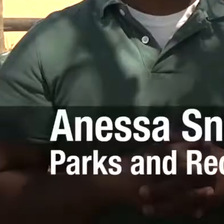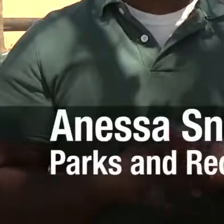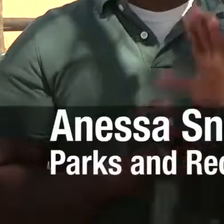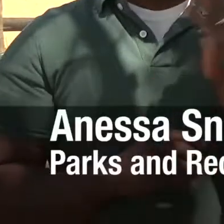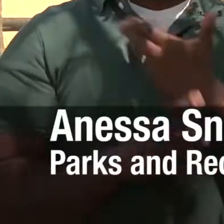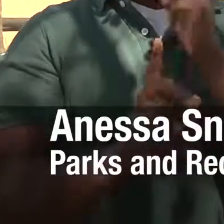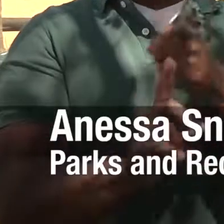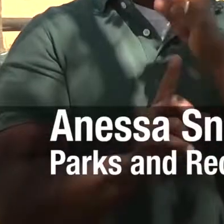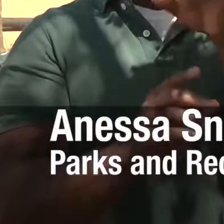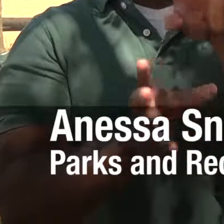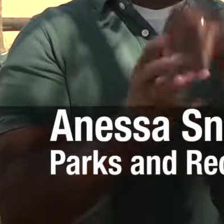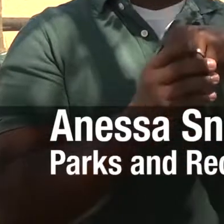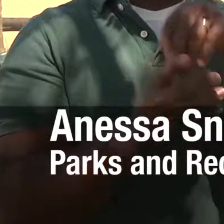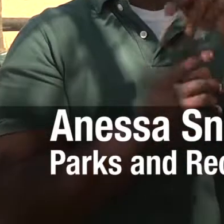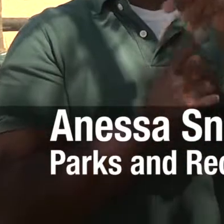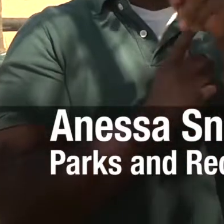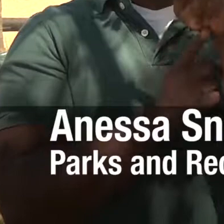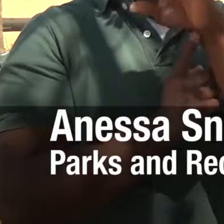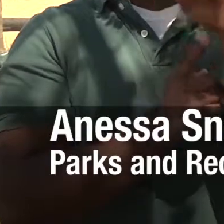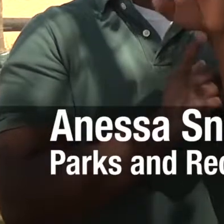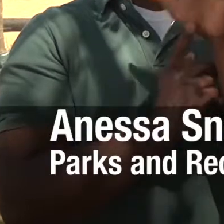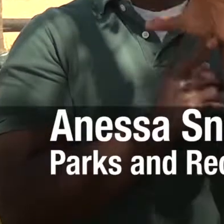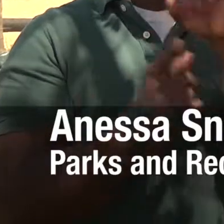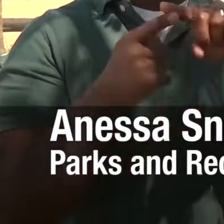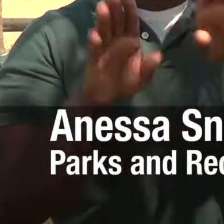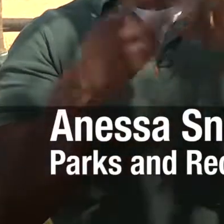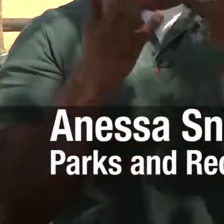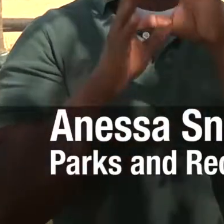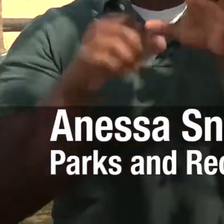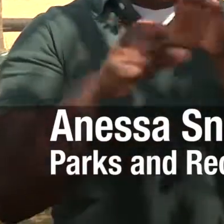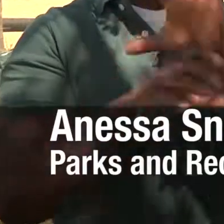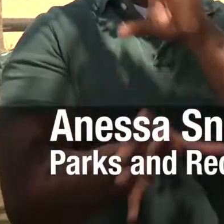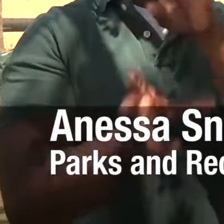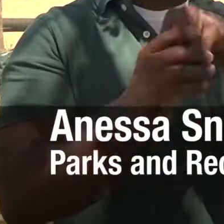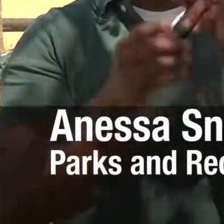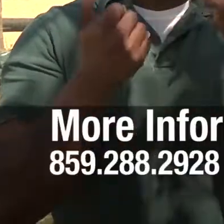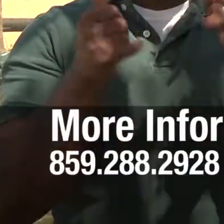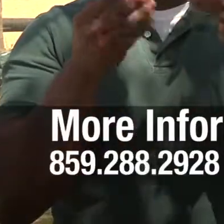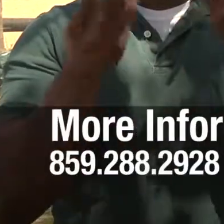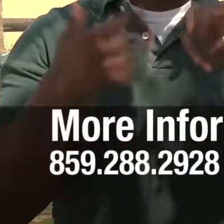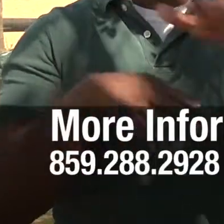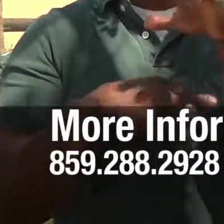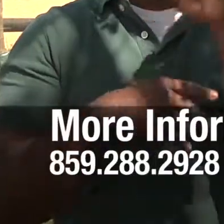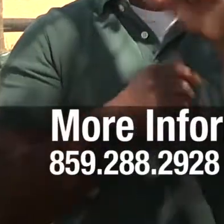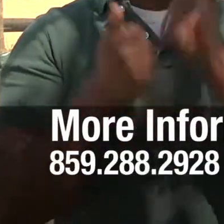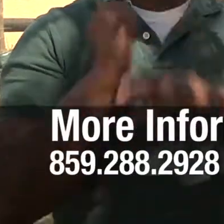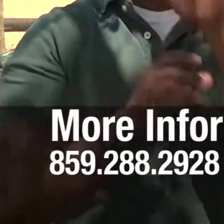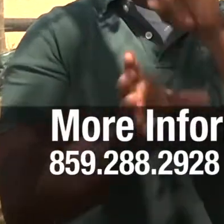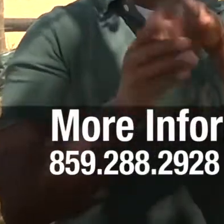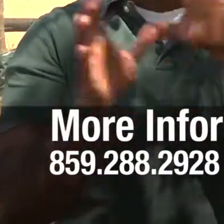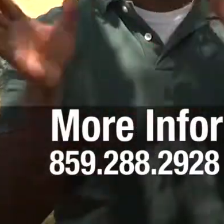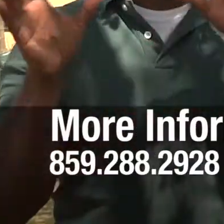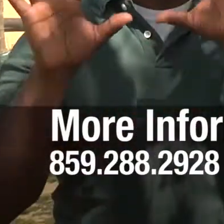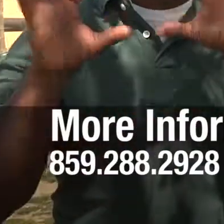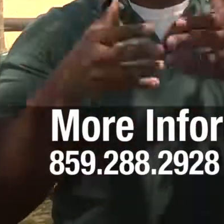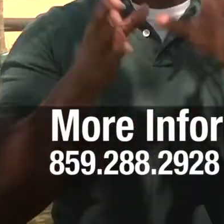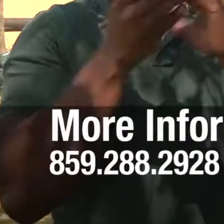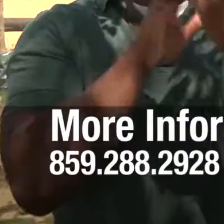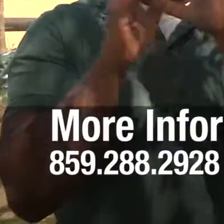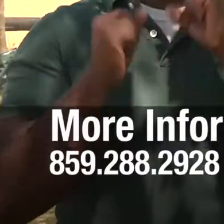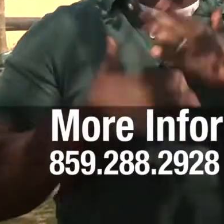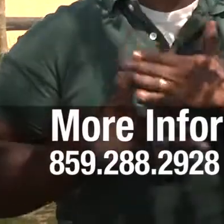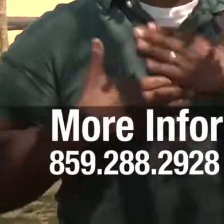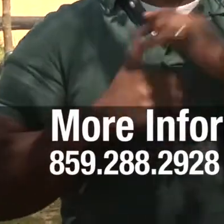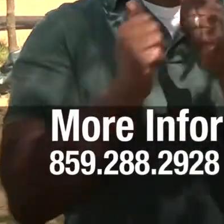Our goal in Parks and Recreation is to provide fully inclusive playgrounds that everyone in the community can enjoy together. We